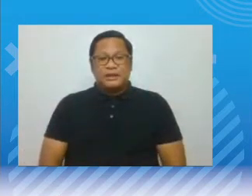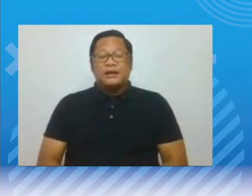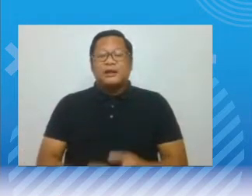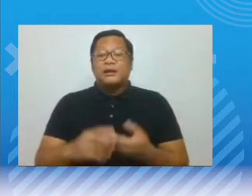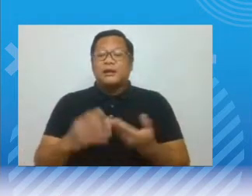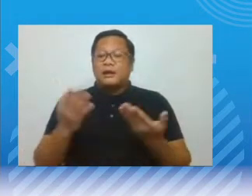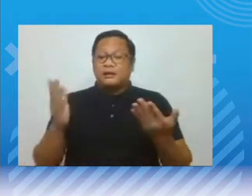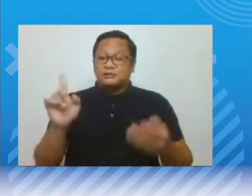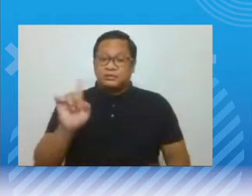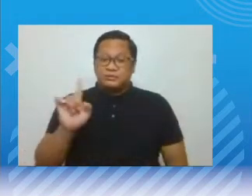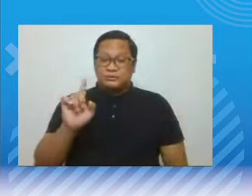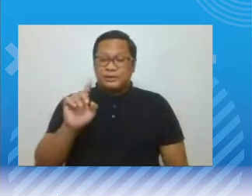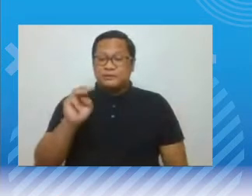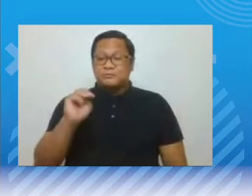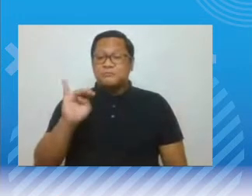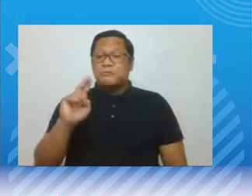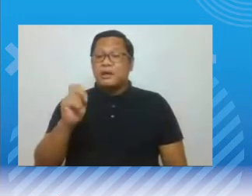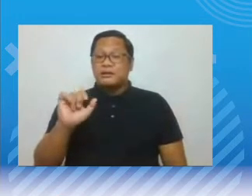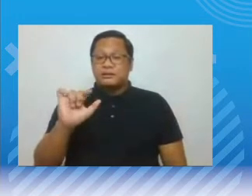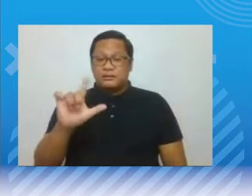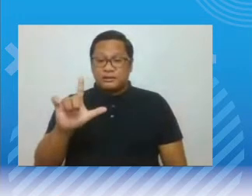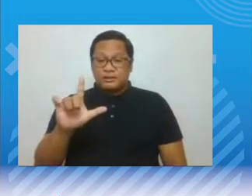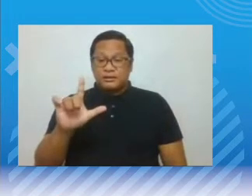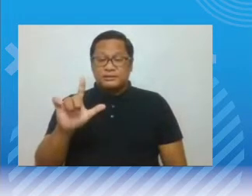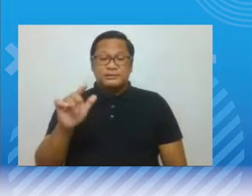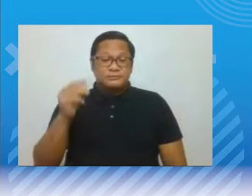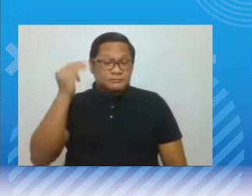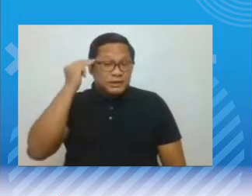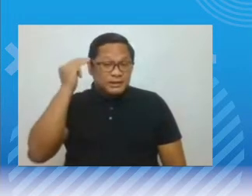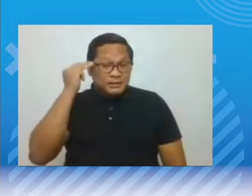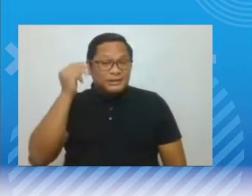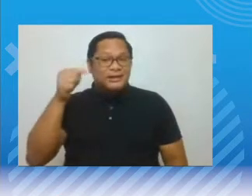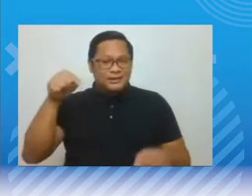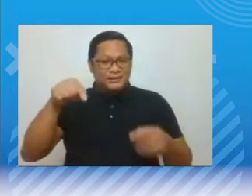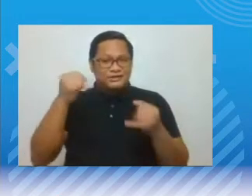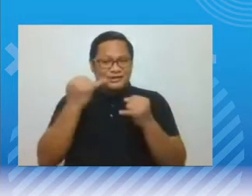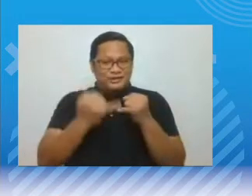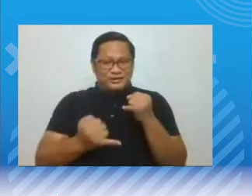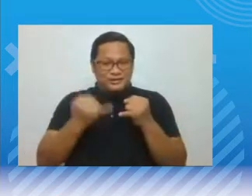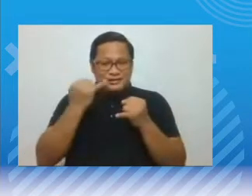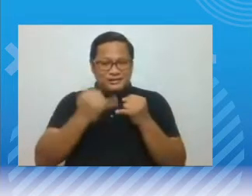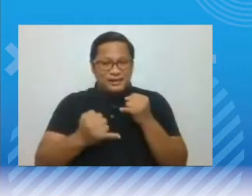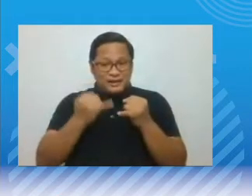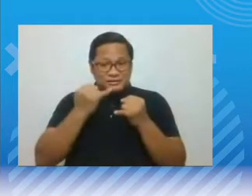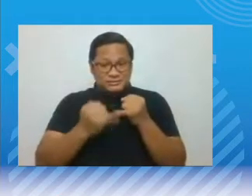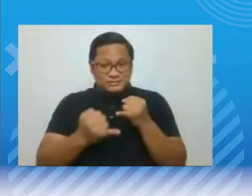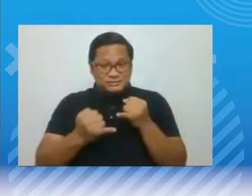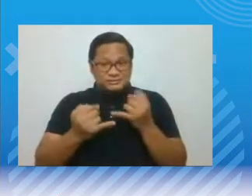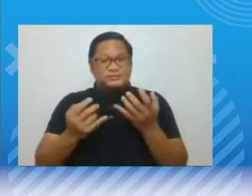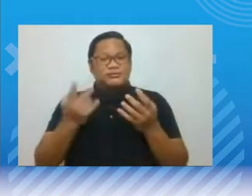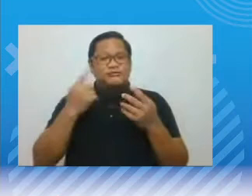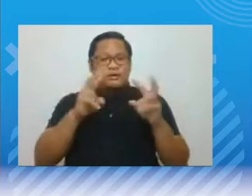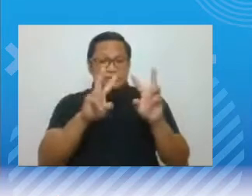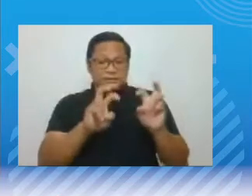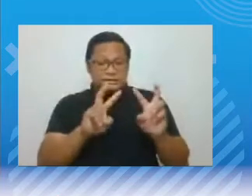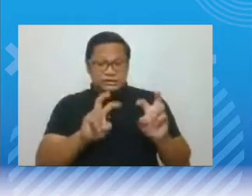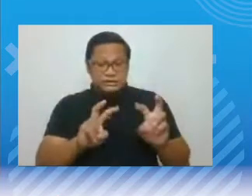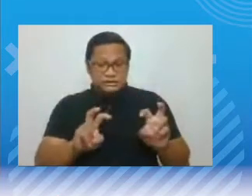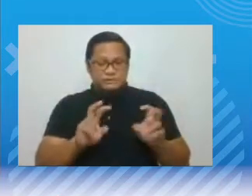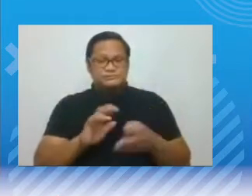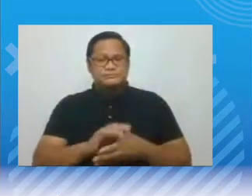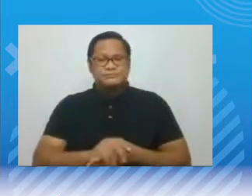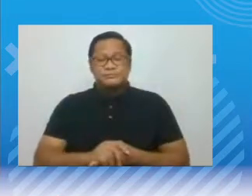said, ito na yung huling virtual for this season ng Research O Clock. Pero